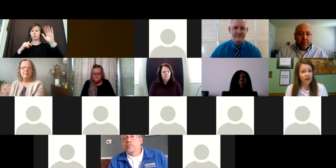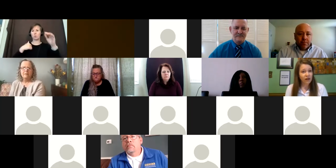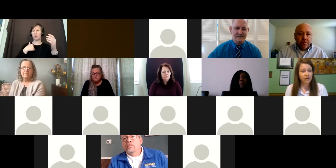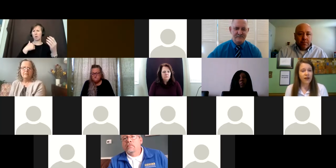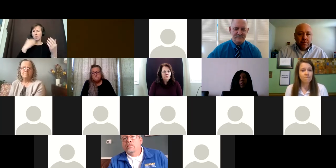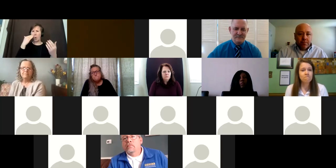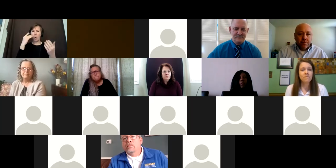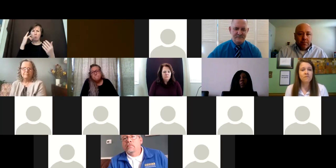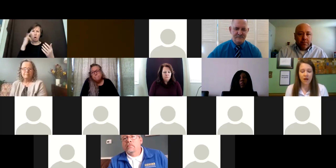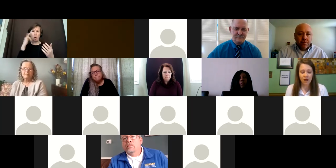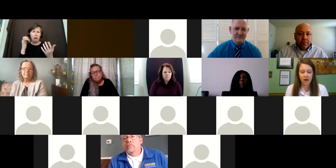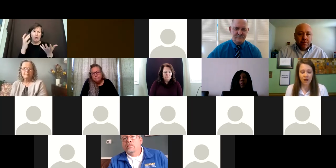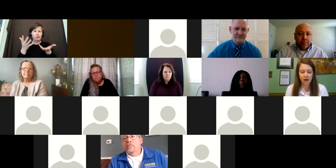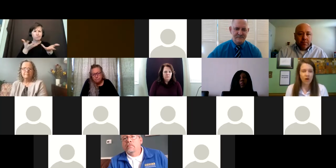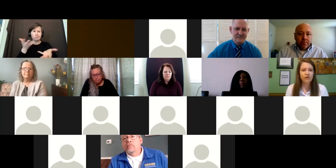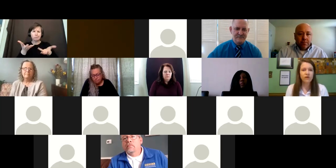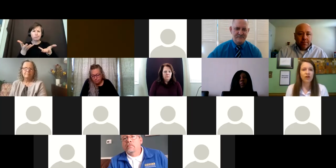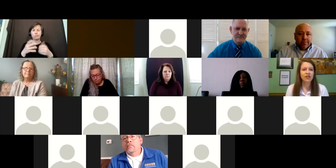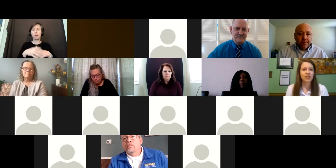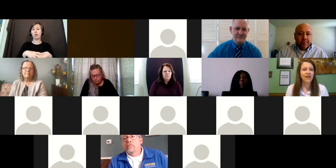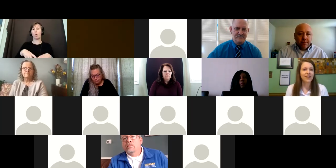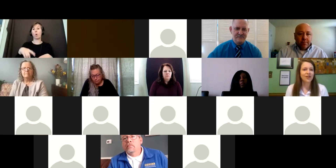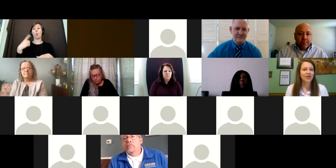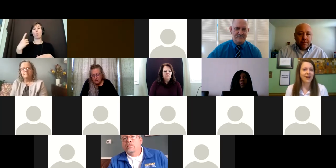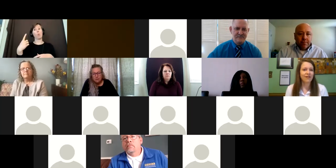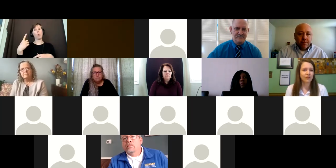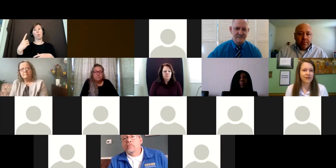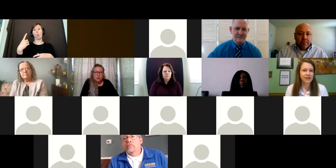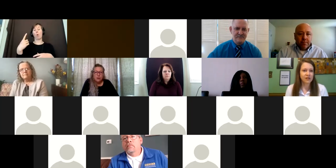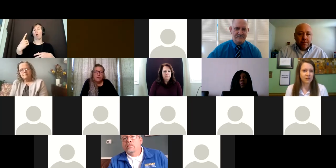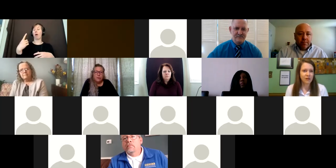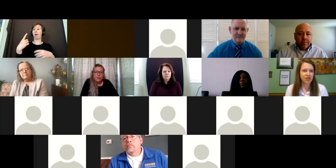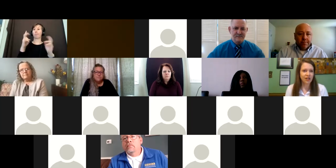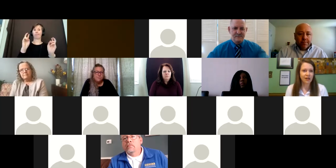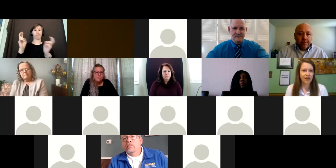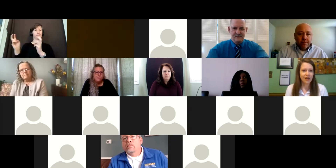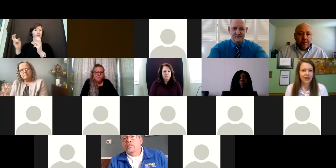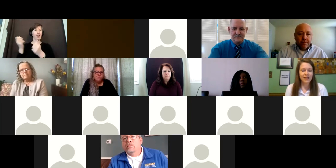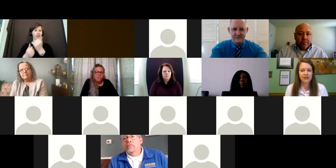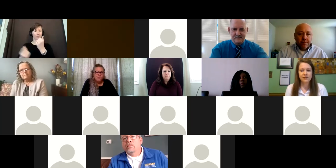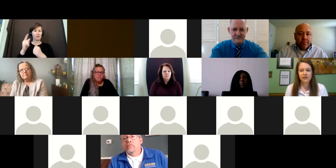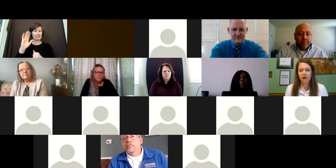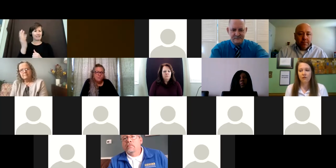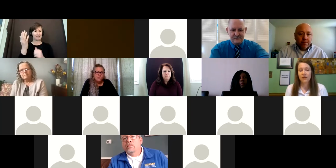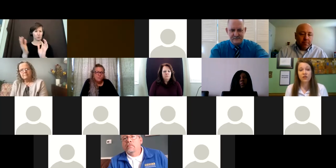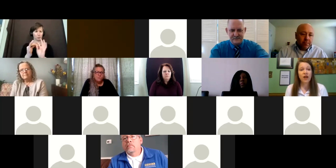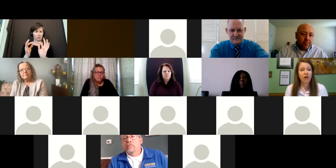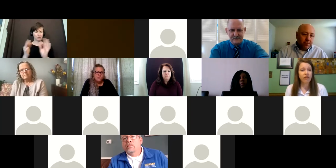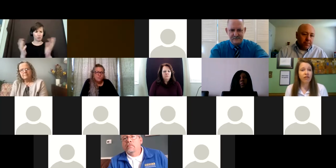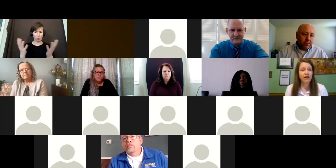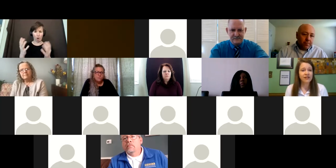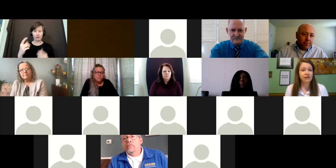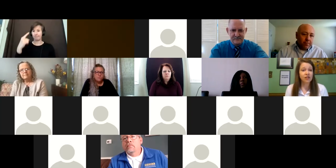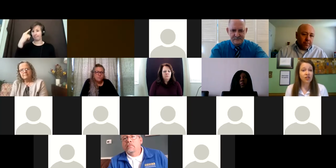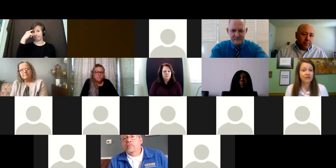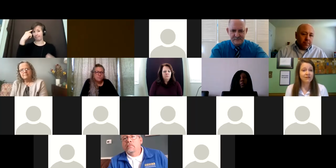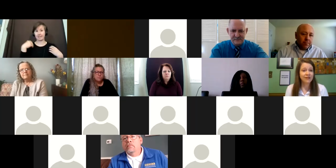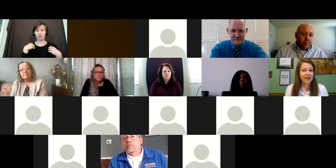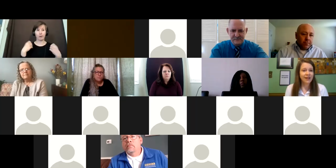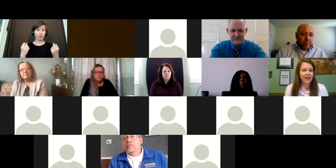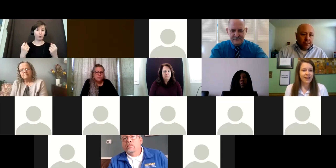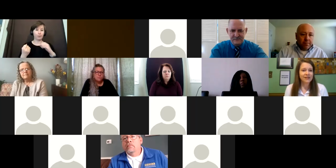are looking like for them. One overarching factor that everyone seems to be mentioning is mental health and